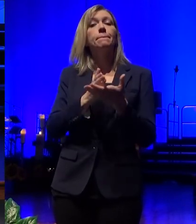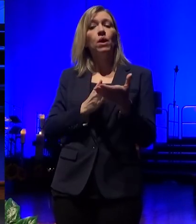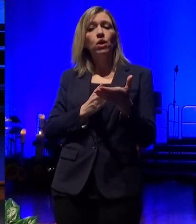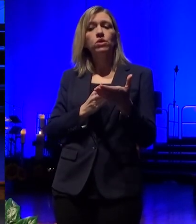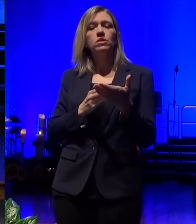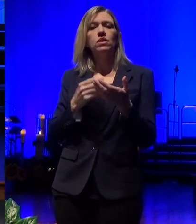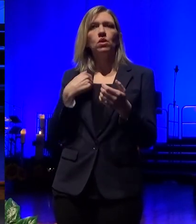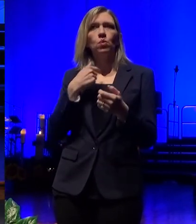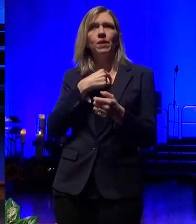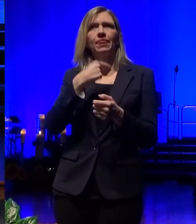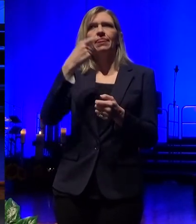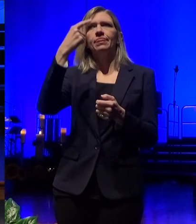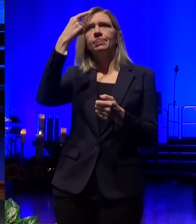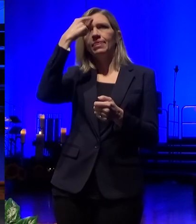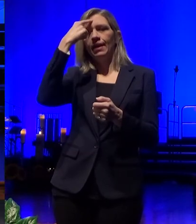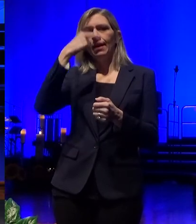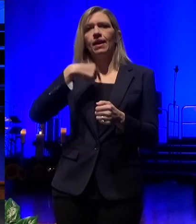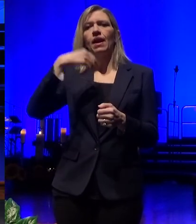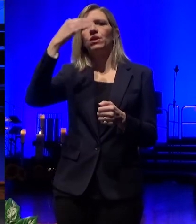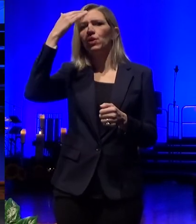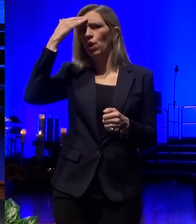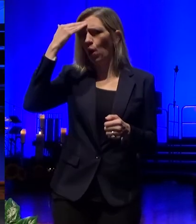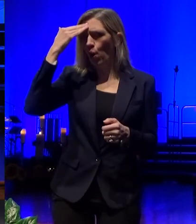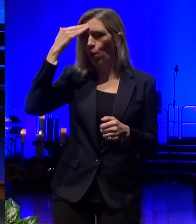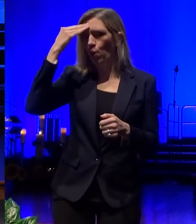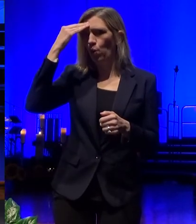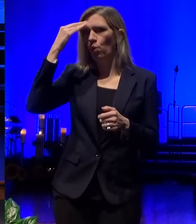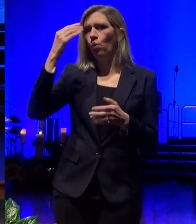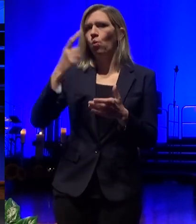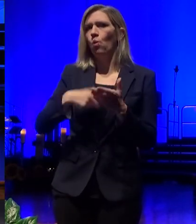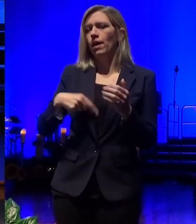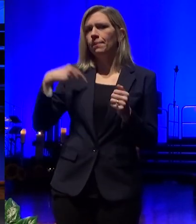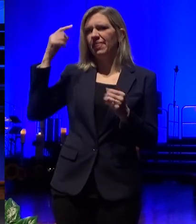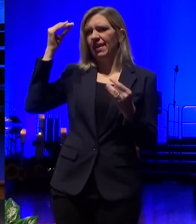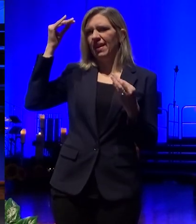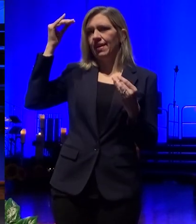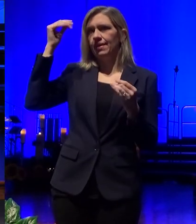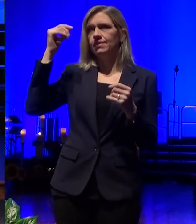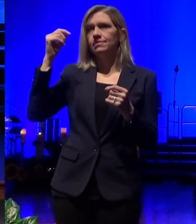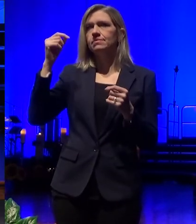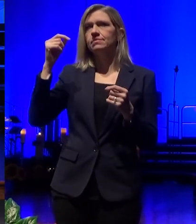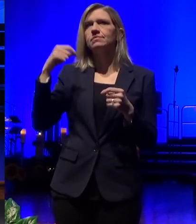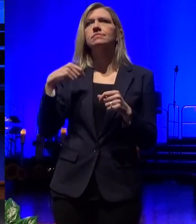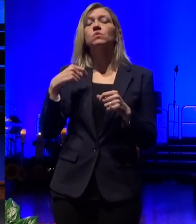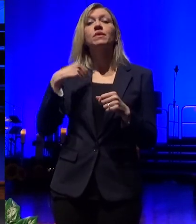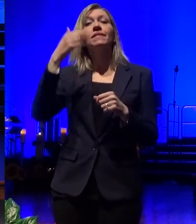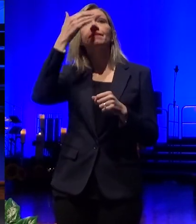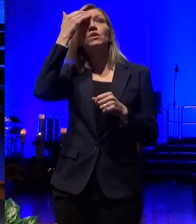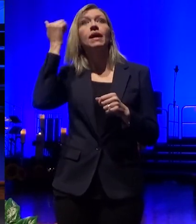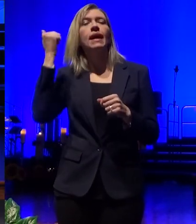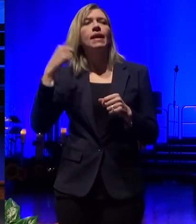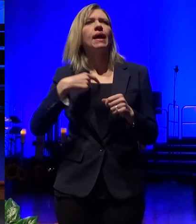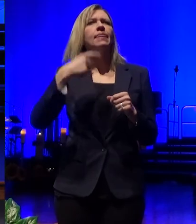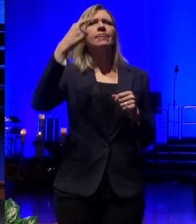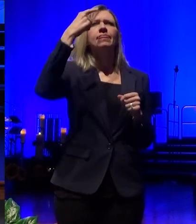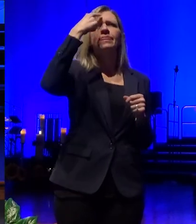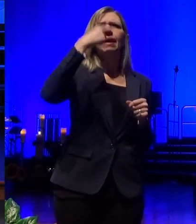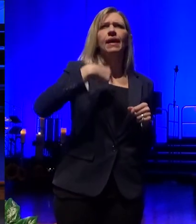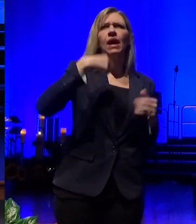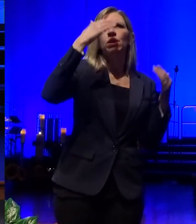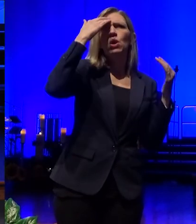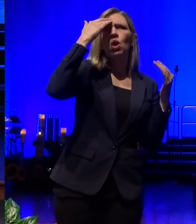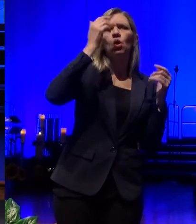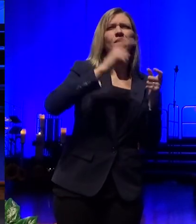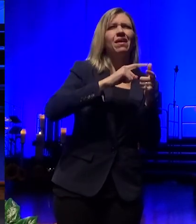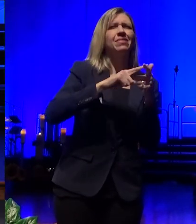thinks we know what we think. Actually thinks we know what we think. We forget that we think we know what we think, but then things